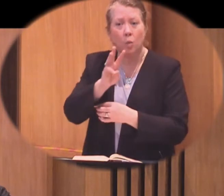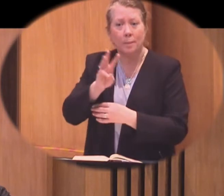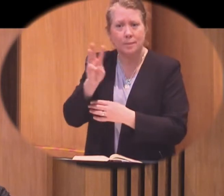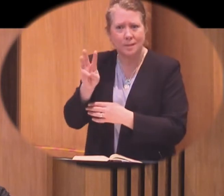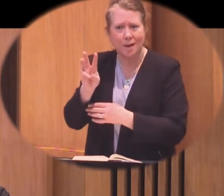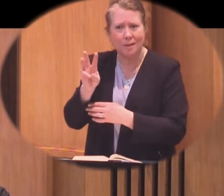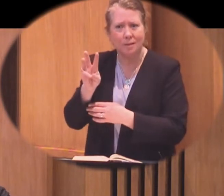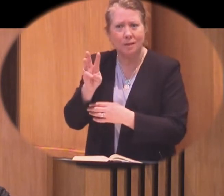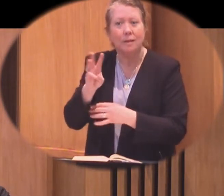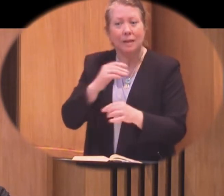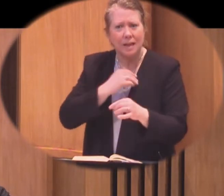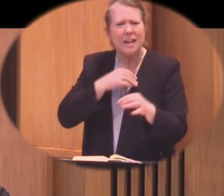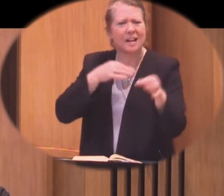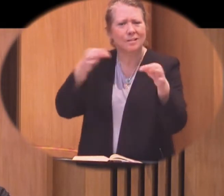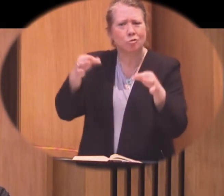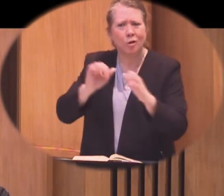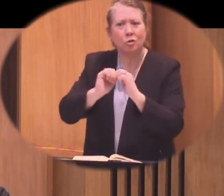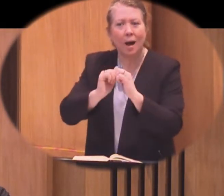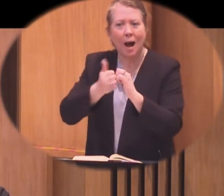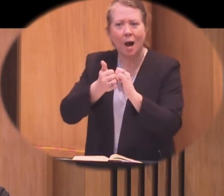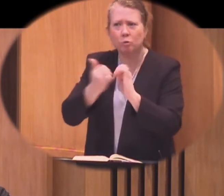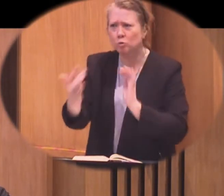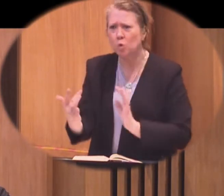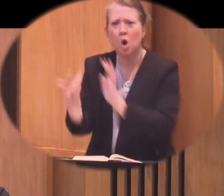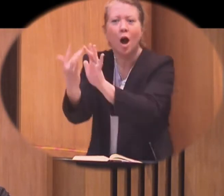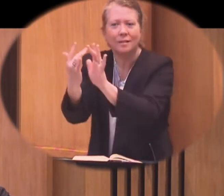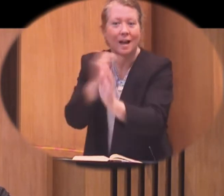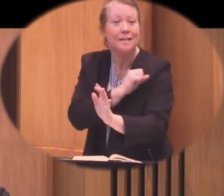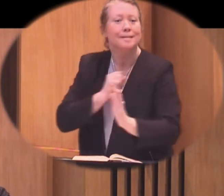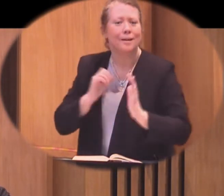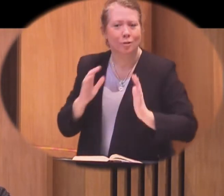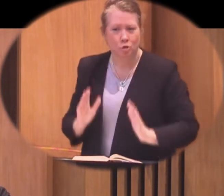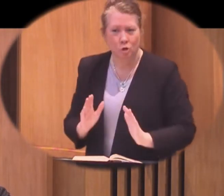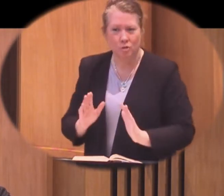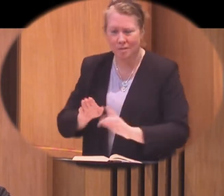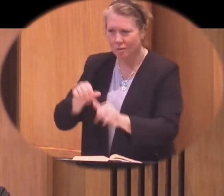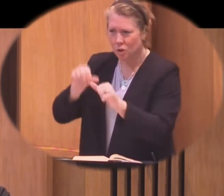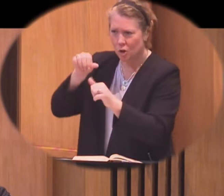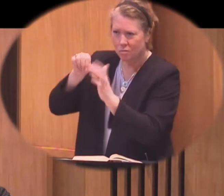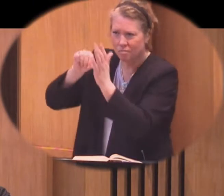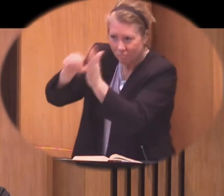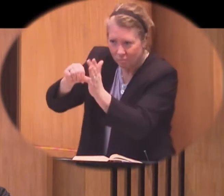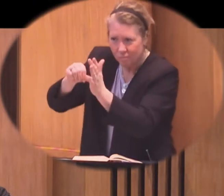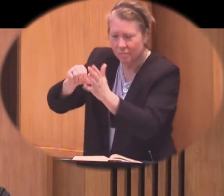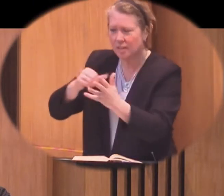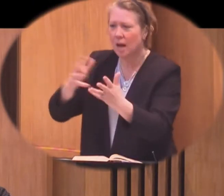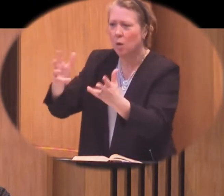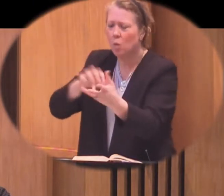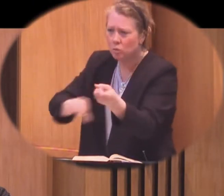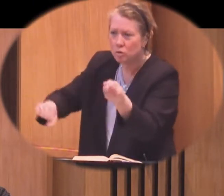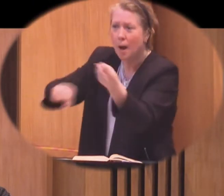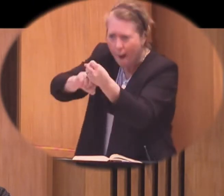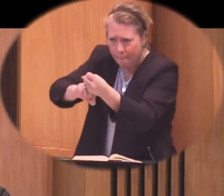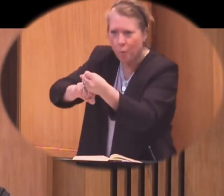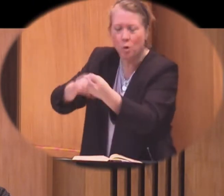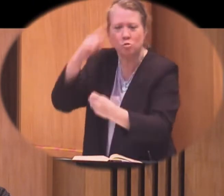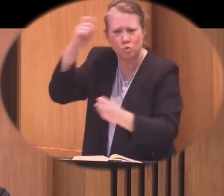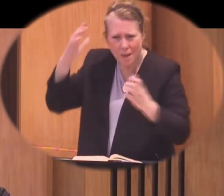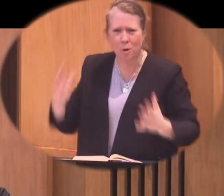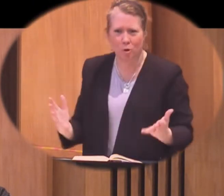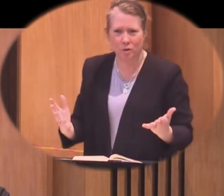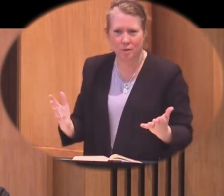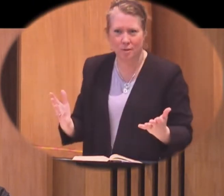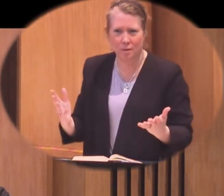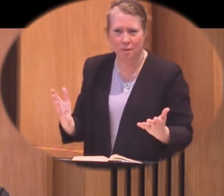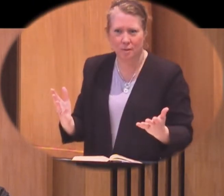call our senators in Washington, D.C., as well as our representative, and encourage them to support the